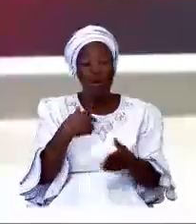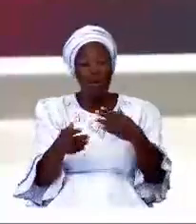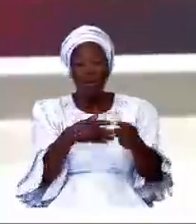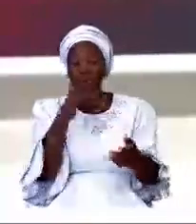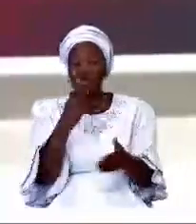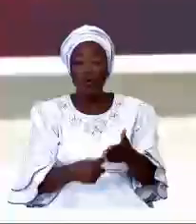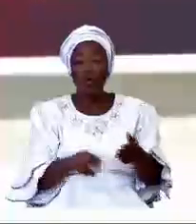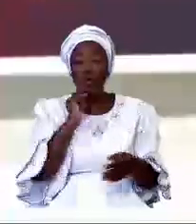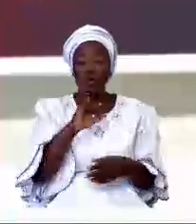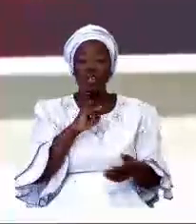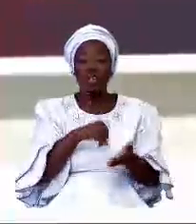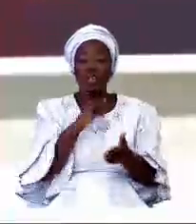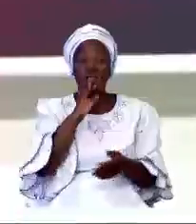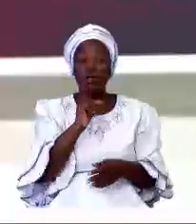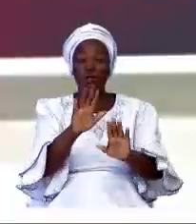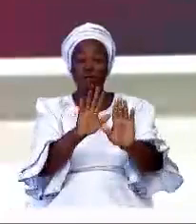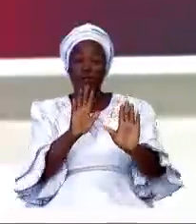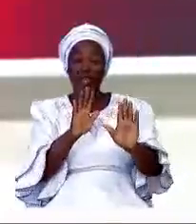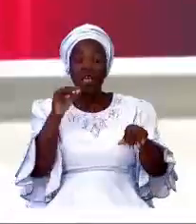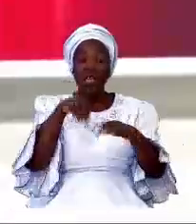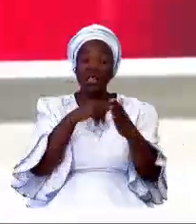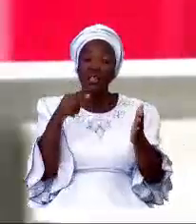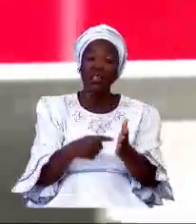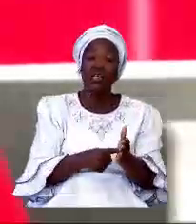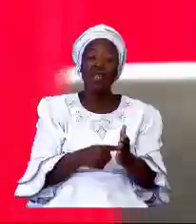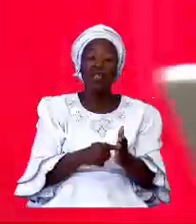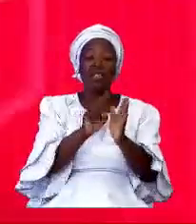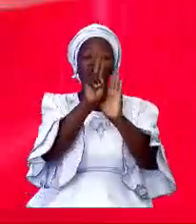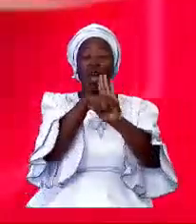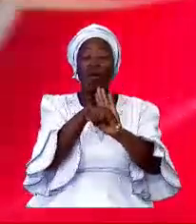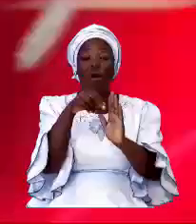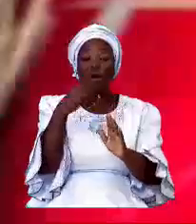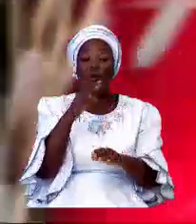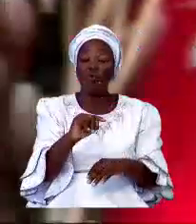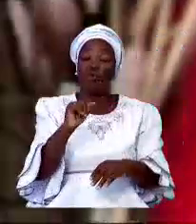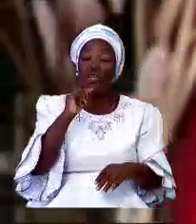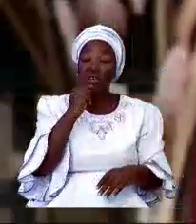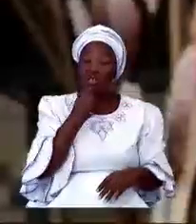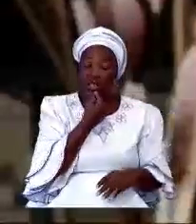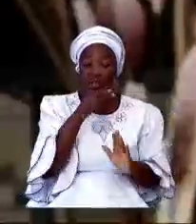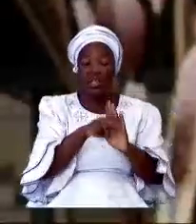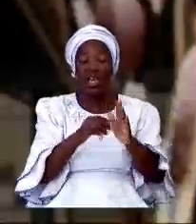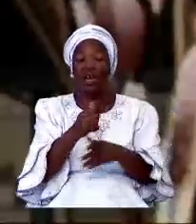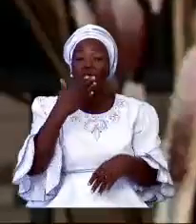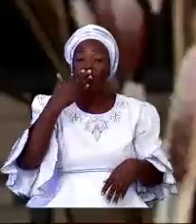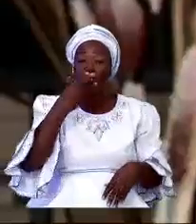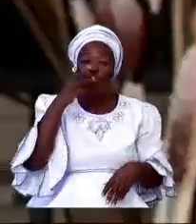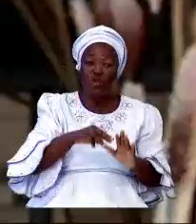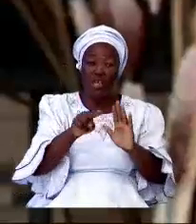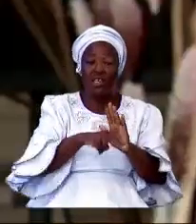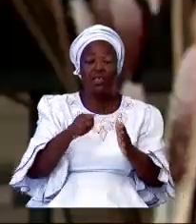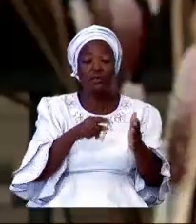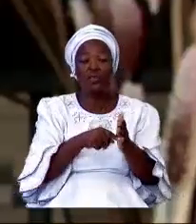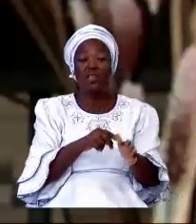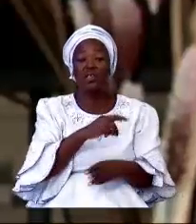matter what is fighting against you, and no matter what your fear, in this hour of